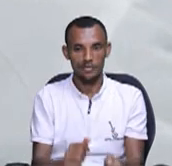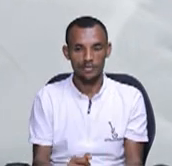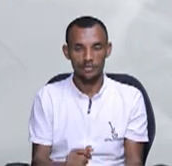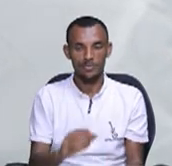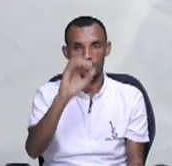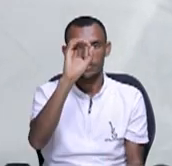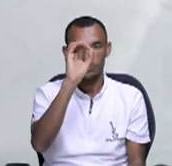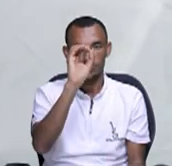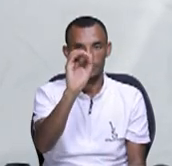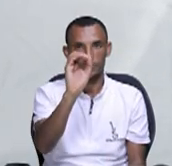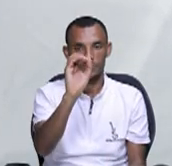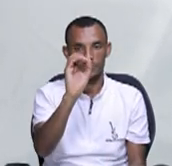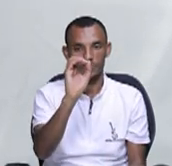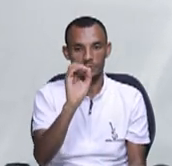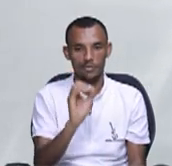degree